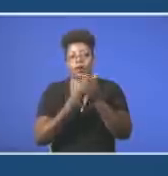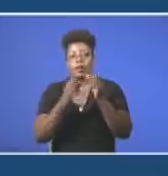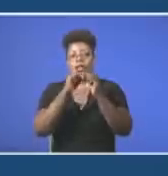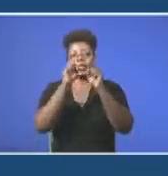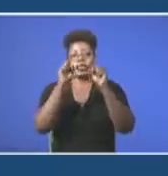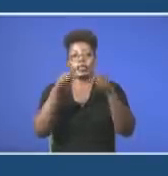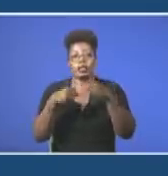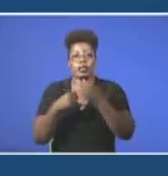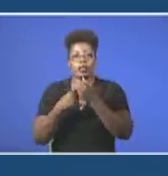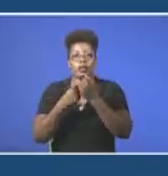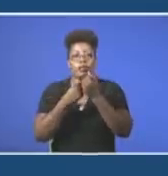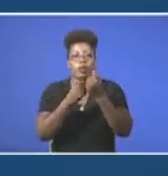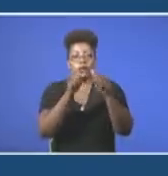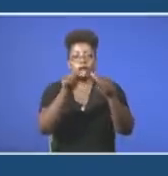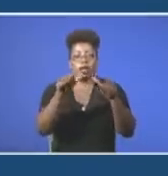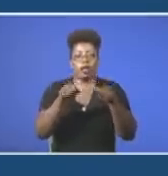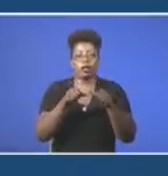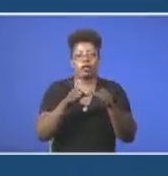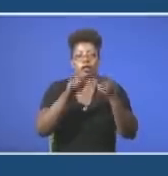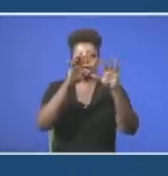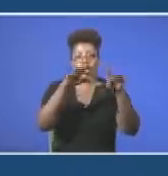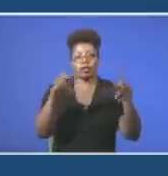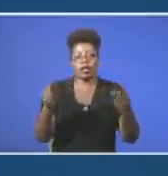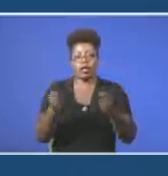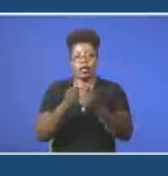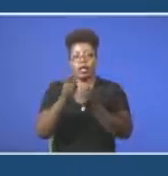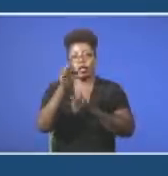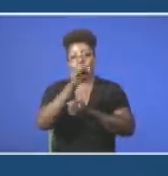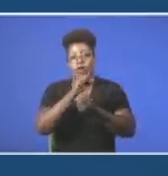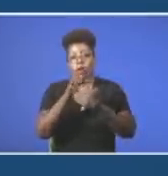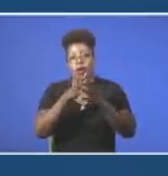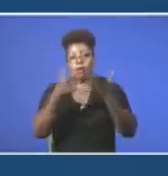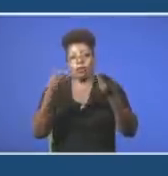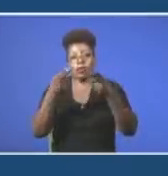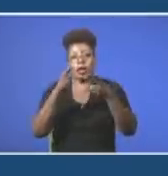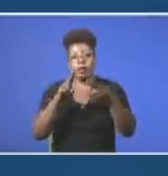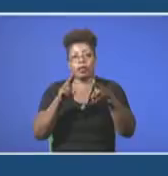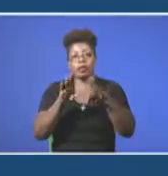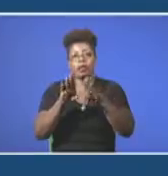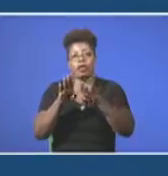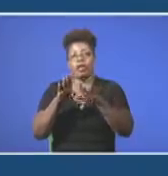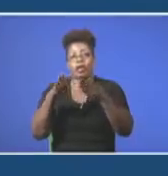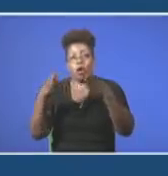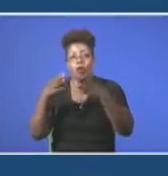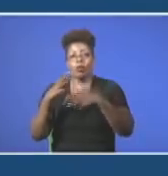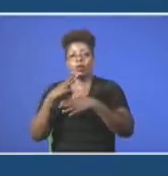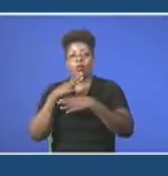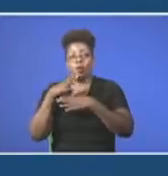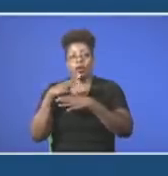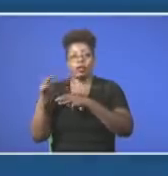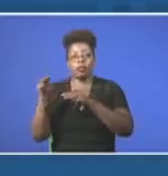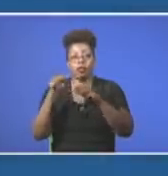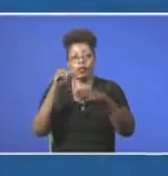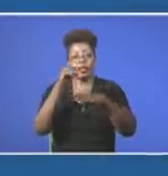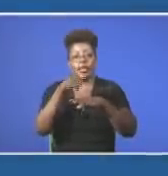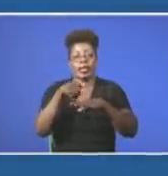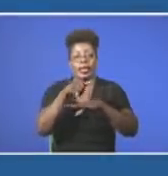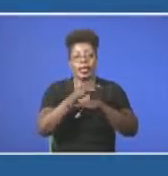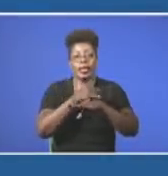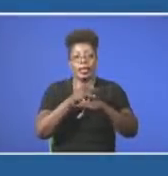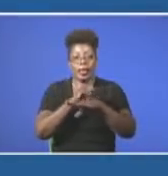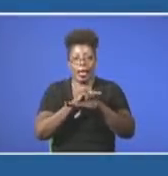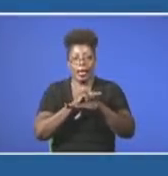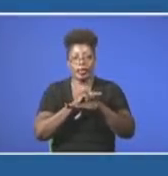been supporting pockets of showers and thunderstorms, much of which have been occurring over the open waters and occasionally drifting inland. But outside of